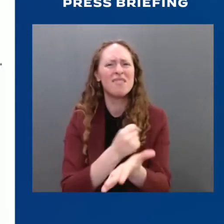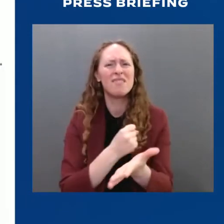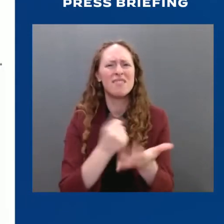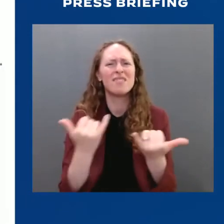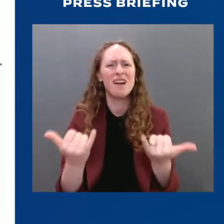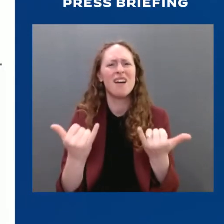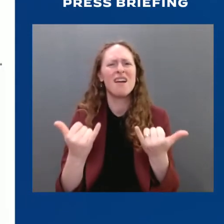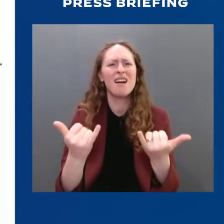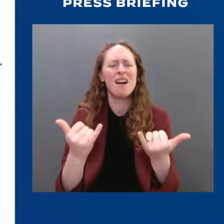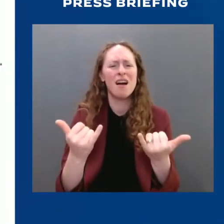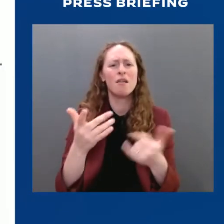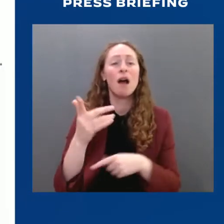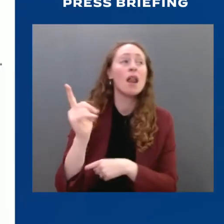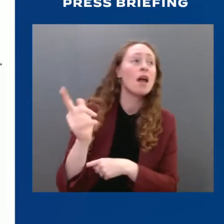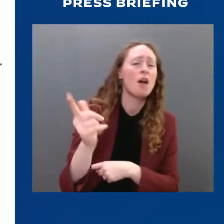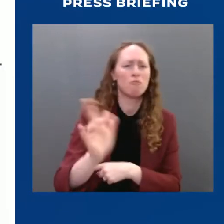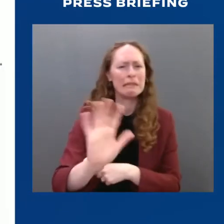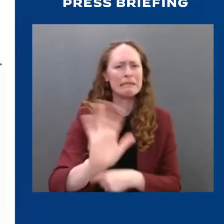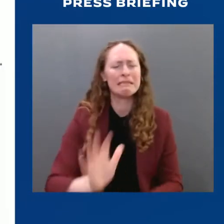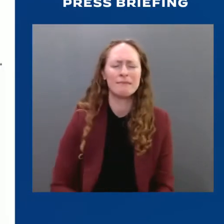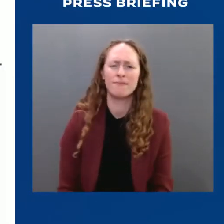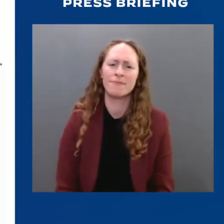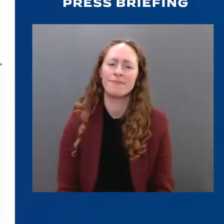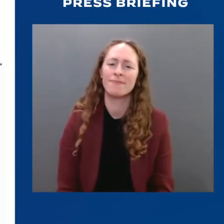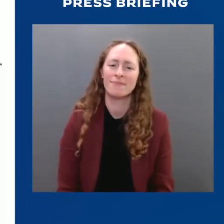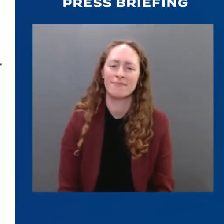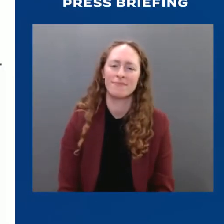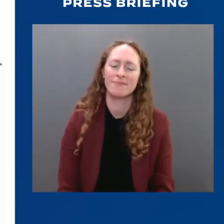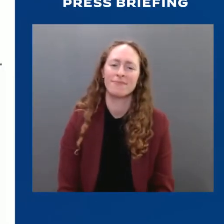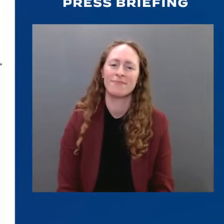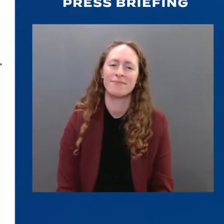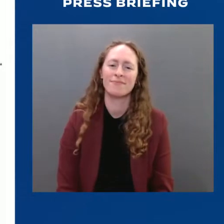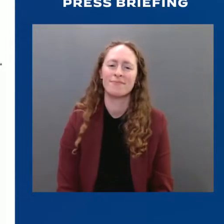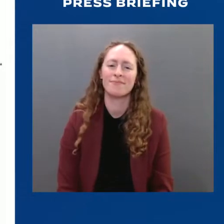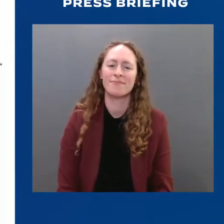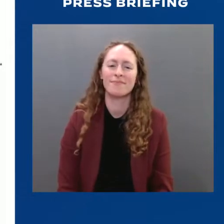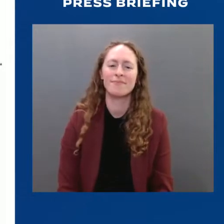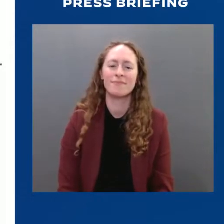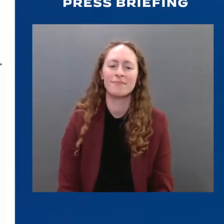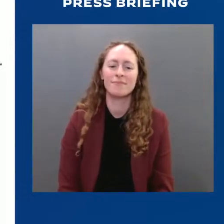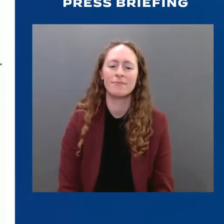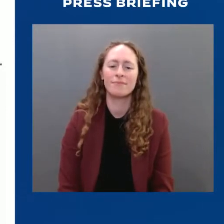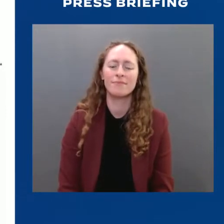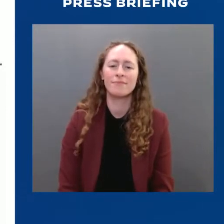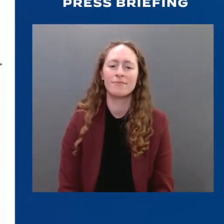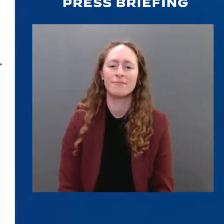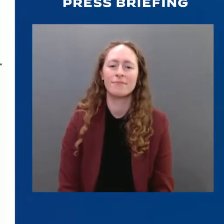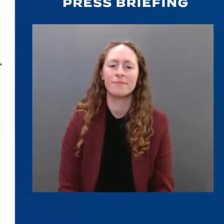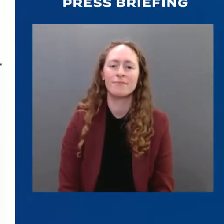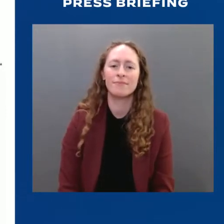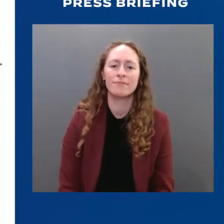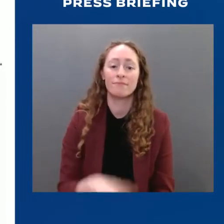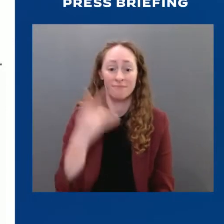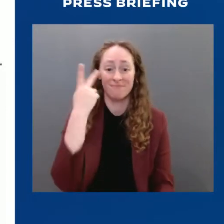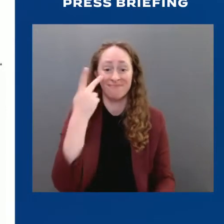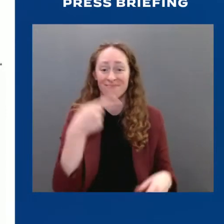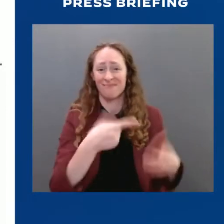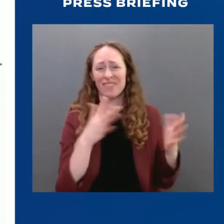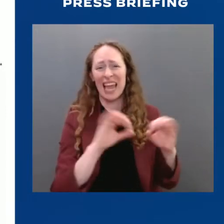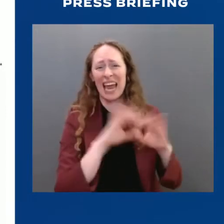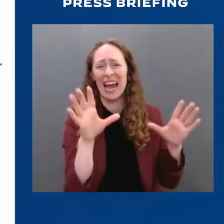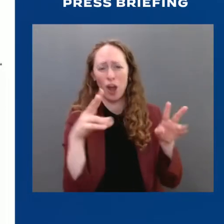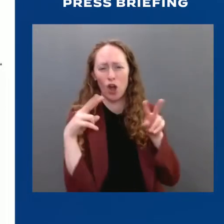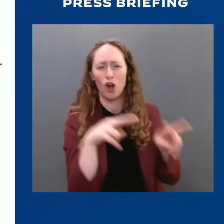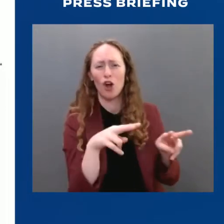of staying up to date on your COVID-19 vaccines. Among those 50 and older, those vaccinated with a primary series and only